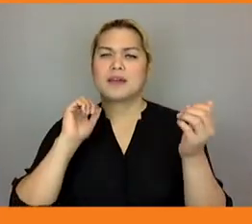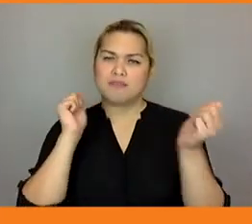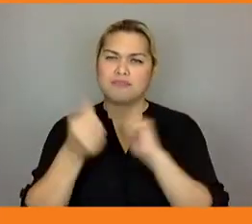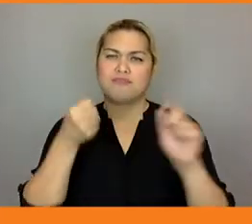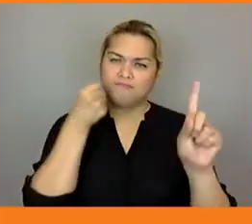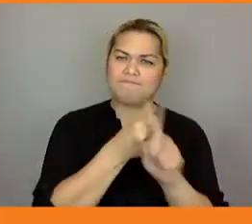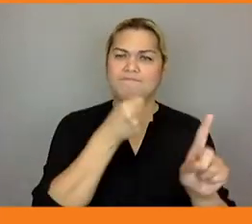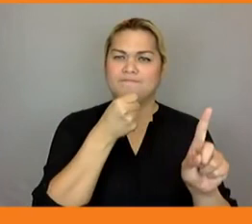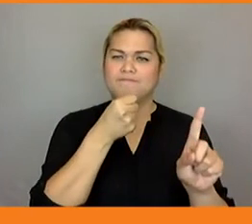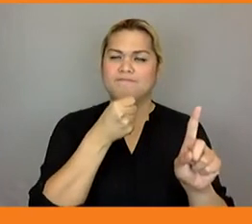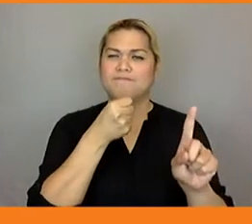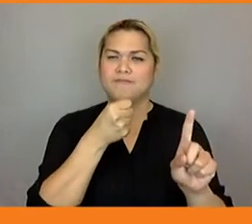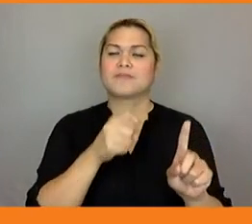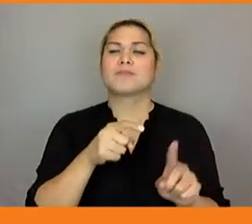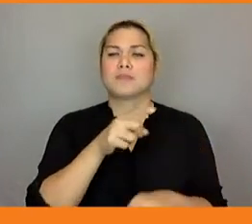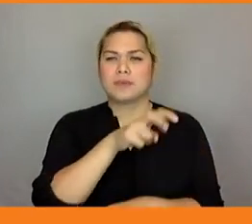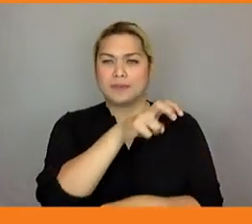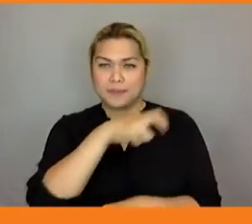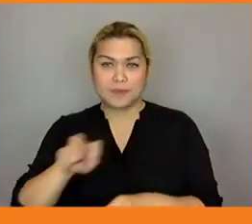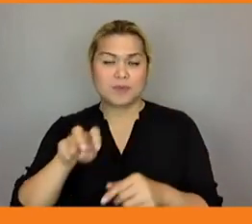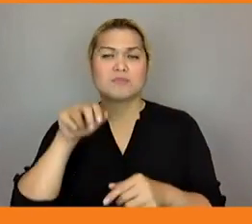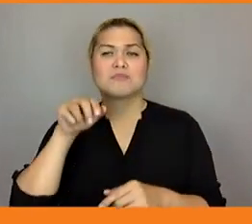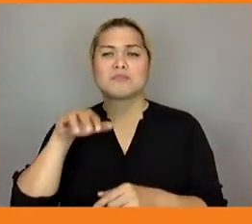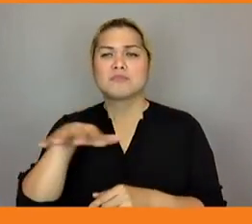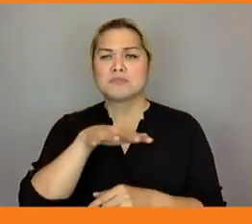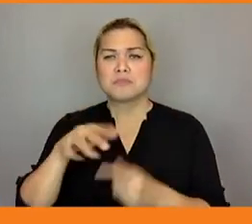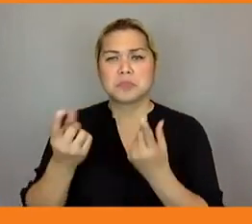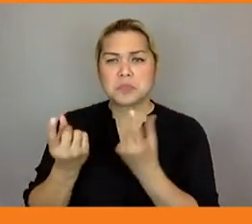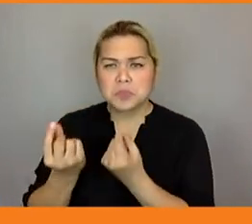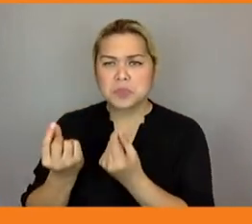that no one is left behind. And